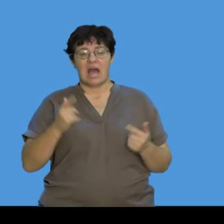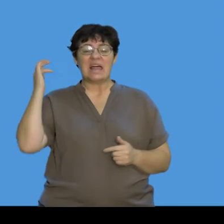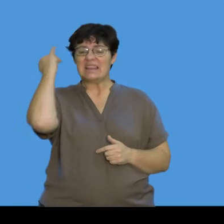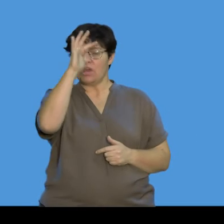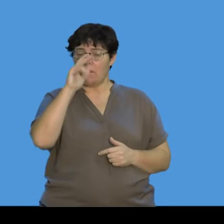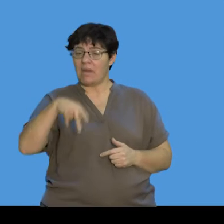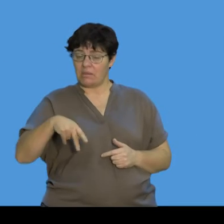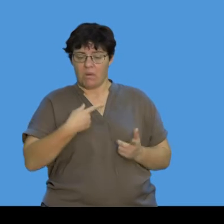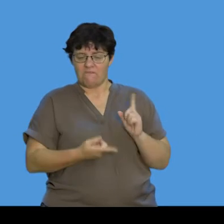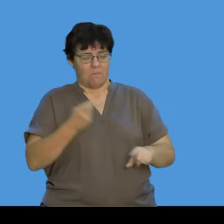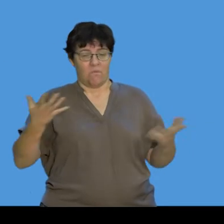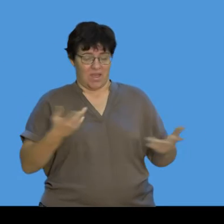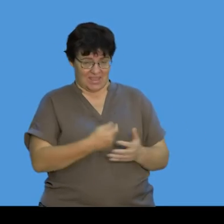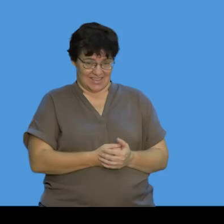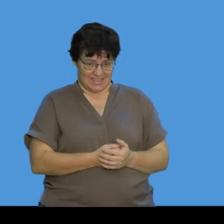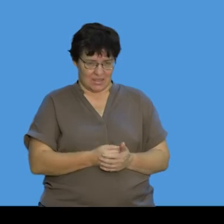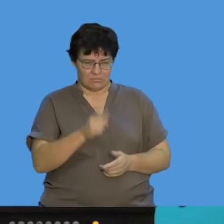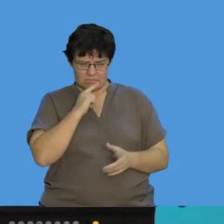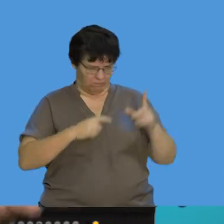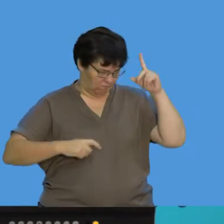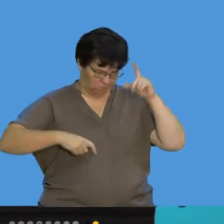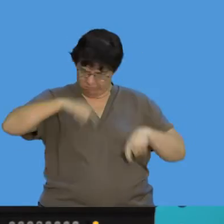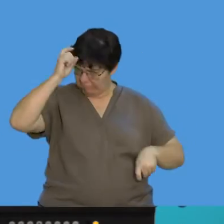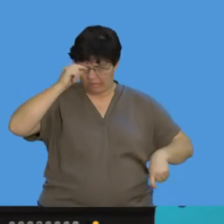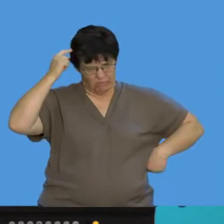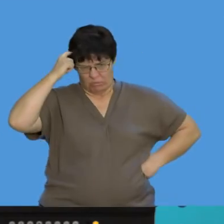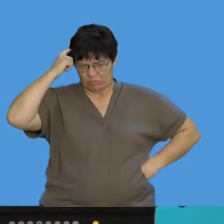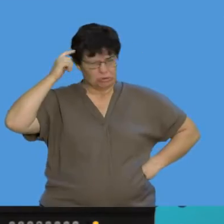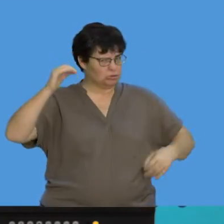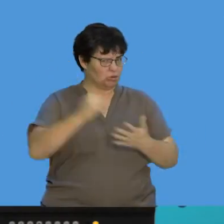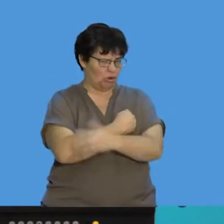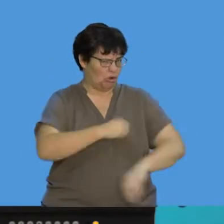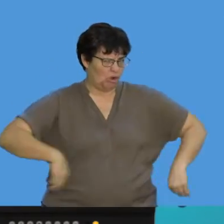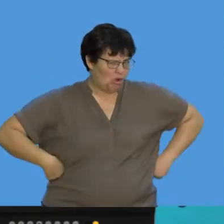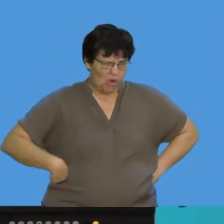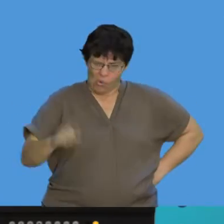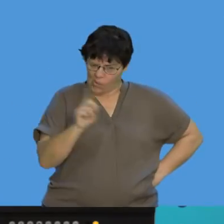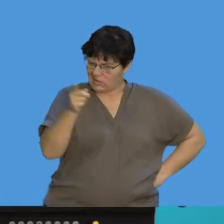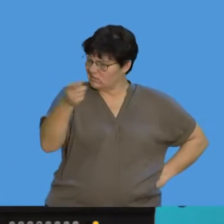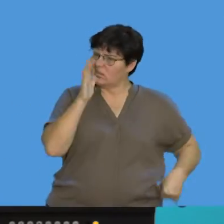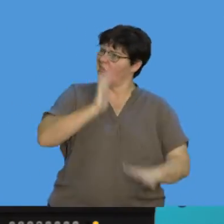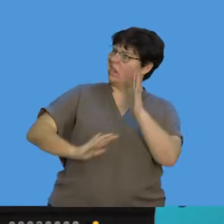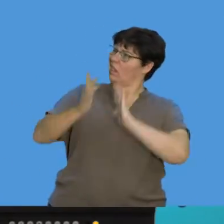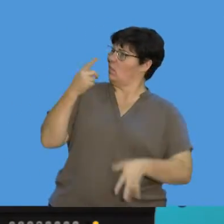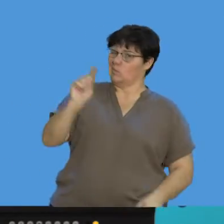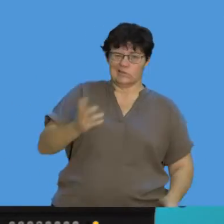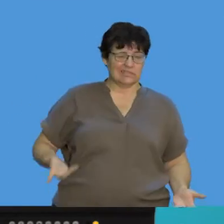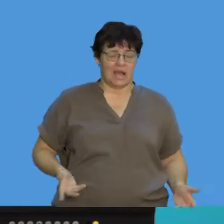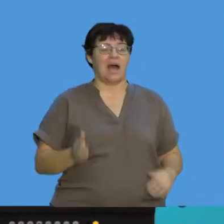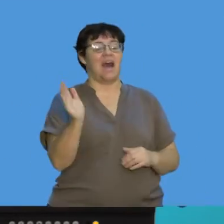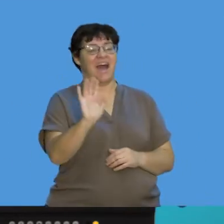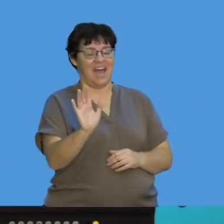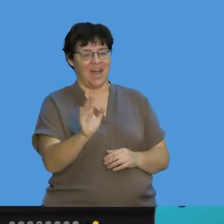to know where the theorem of Pythagoras comes from. Guys, I can already see your faces there. You are thinking, yo, what is this man trying to